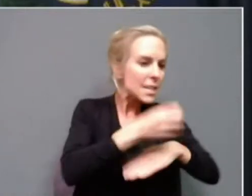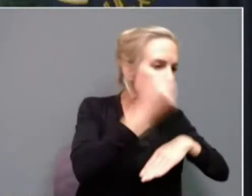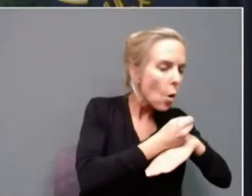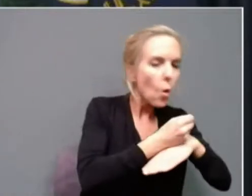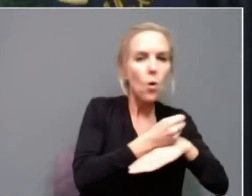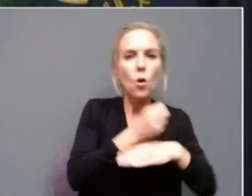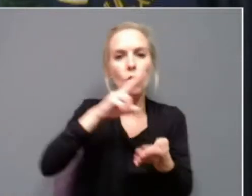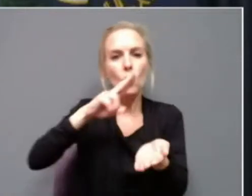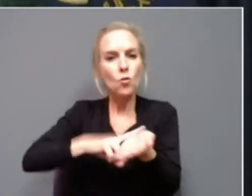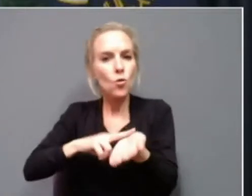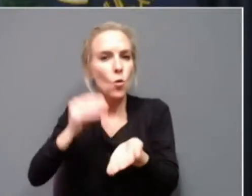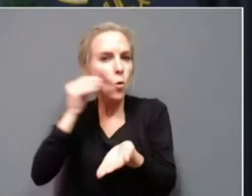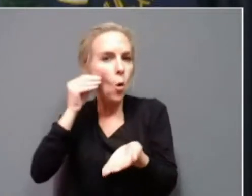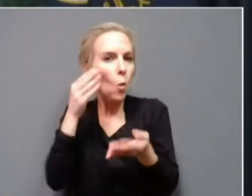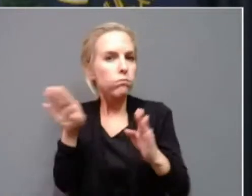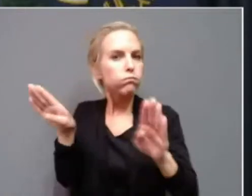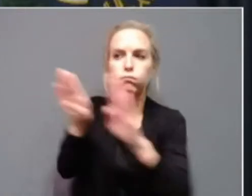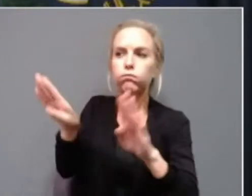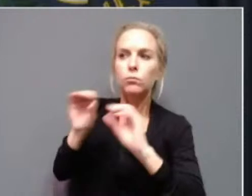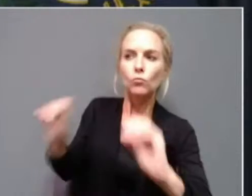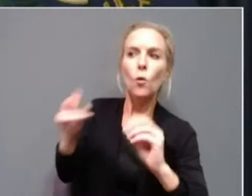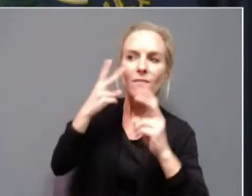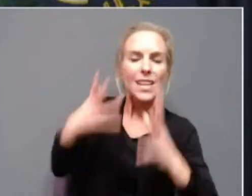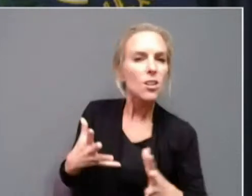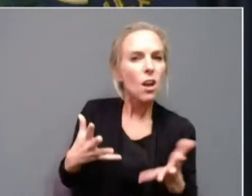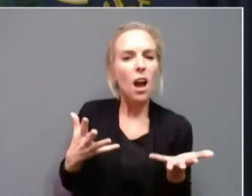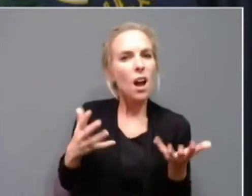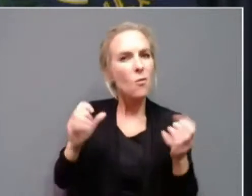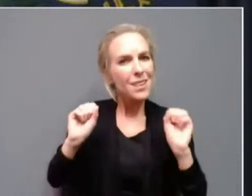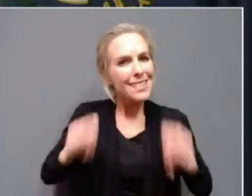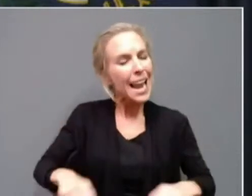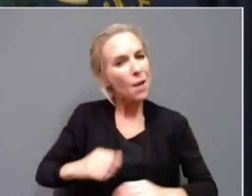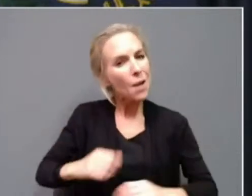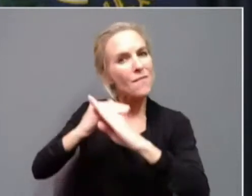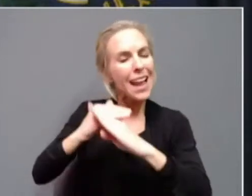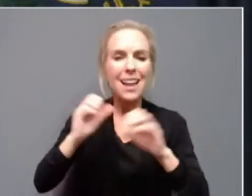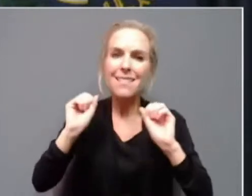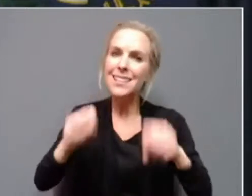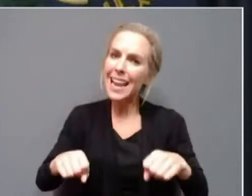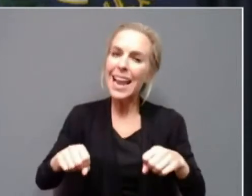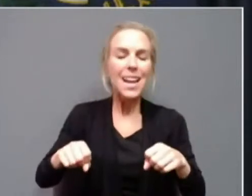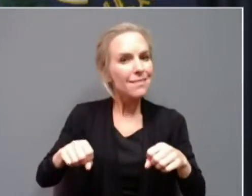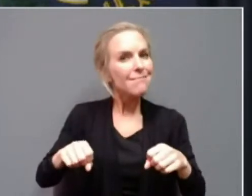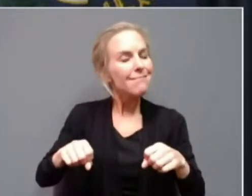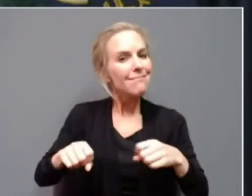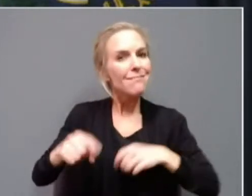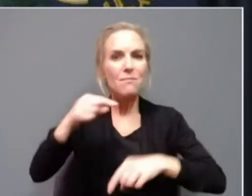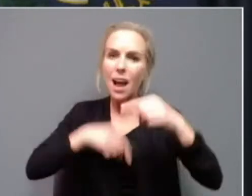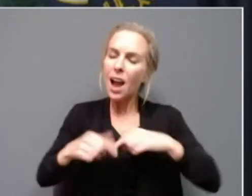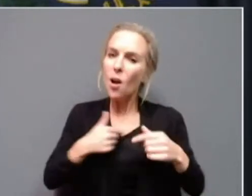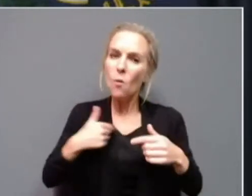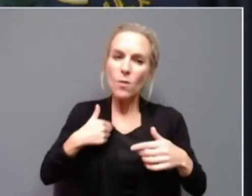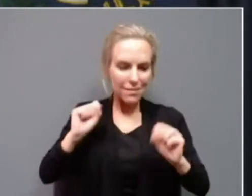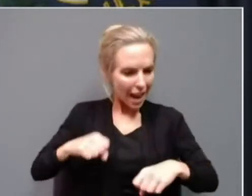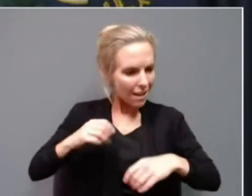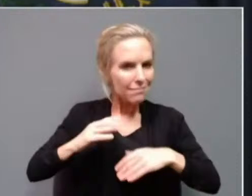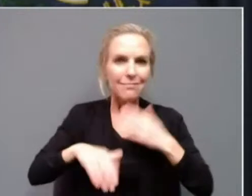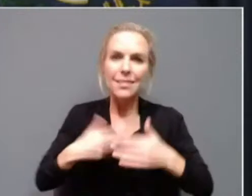is preventable this time. We've been nurses for a long time, This isn't something that's